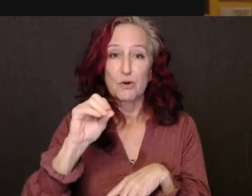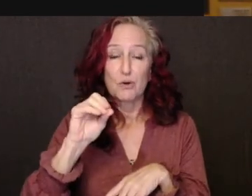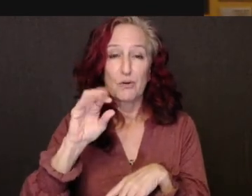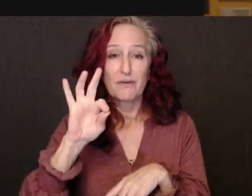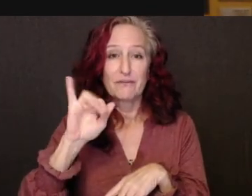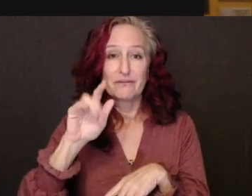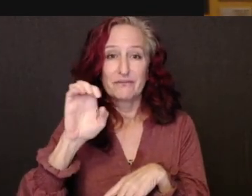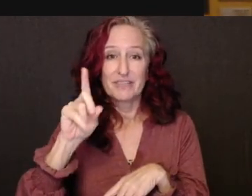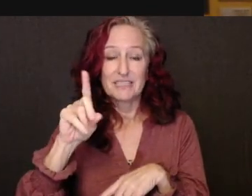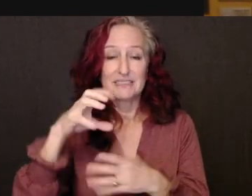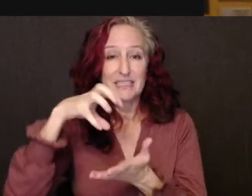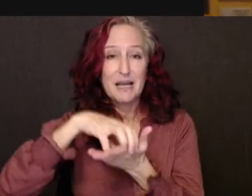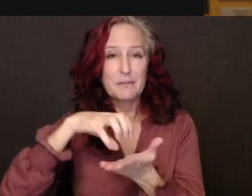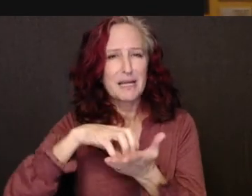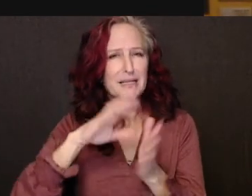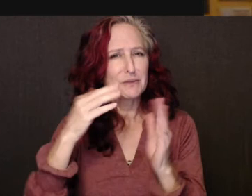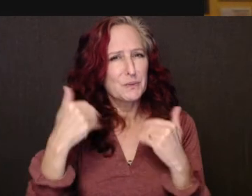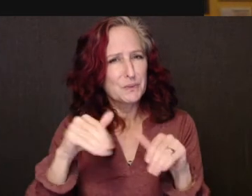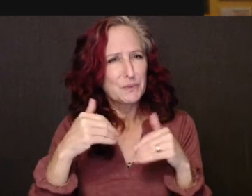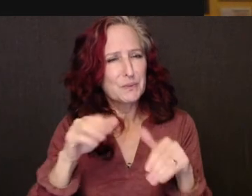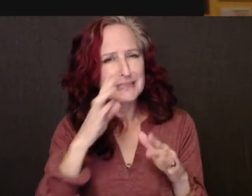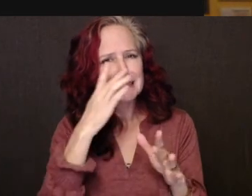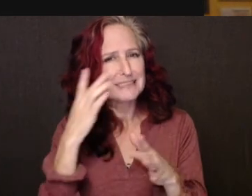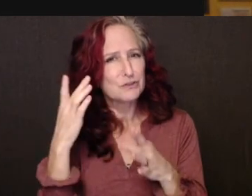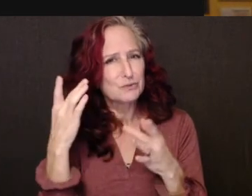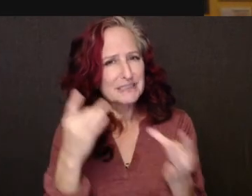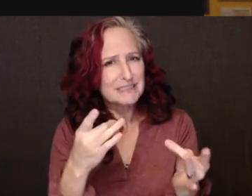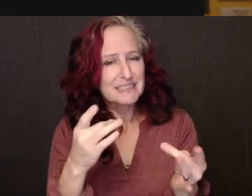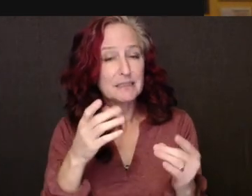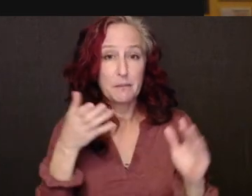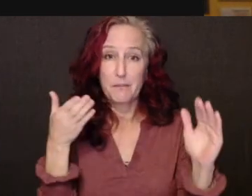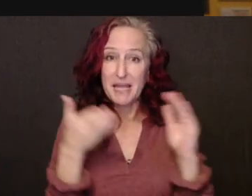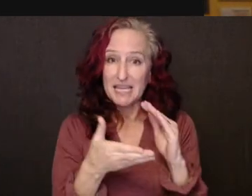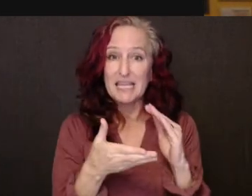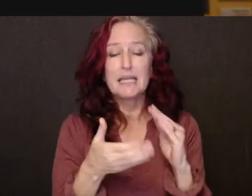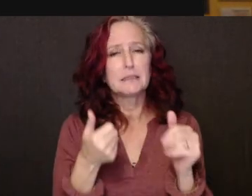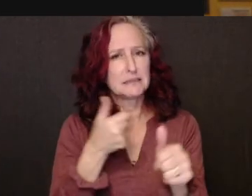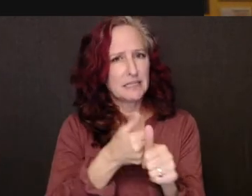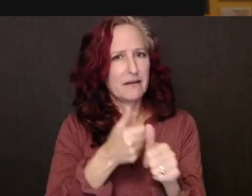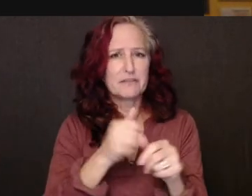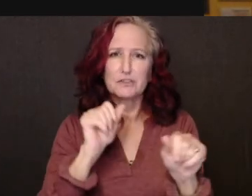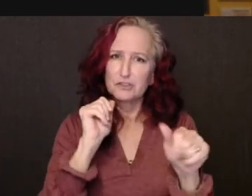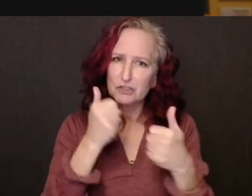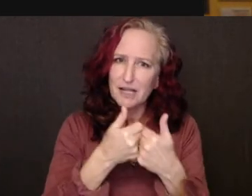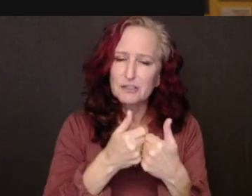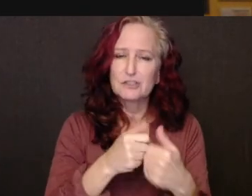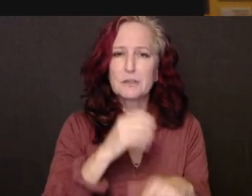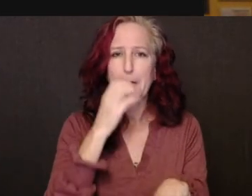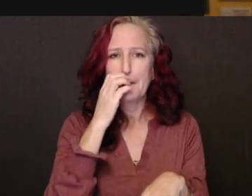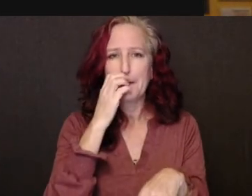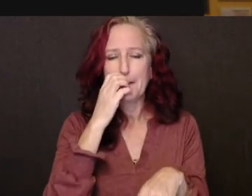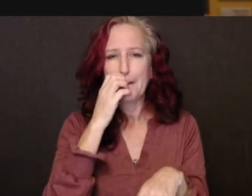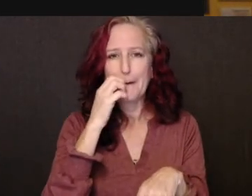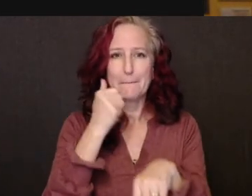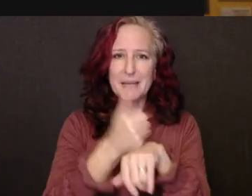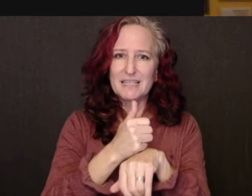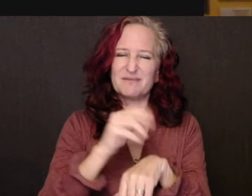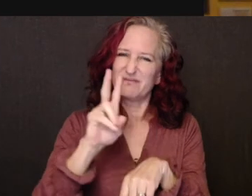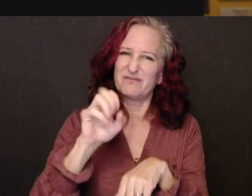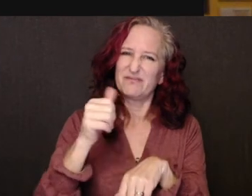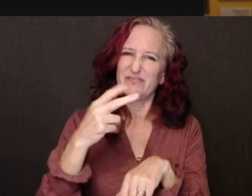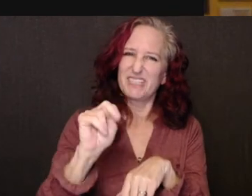you were a part of? Well, I just came from Chef Alicia Casas baking. She made some churro-filled